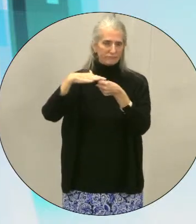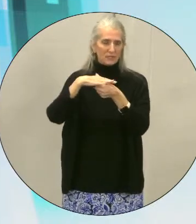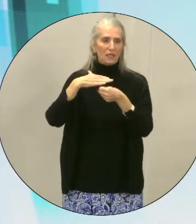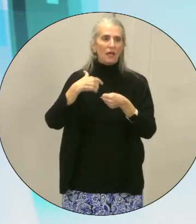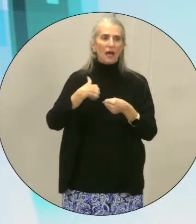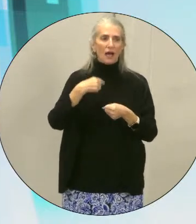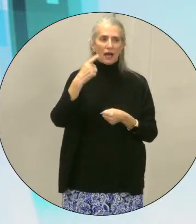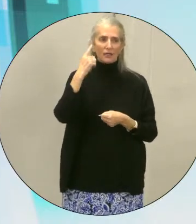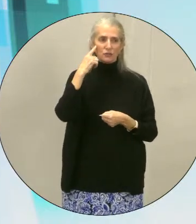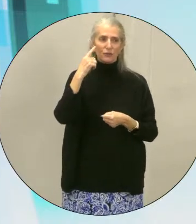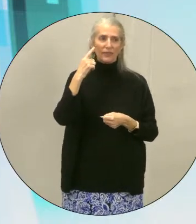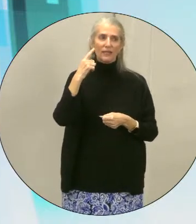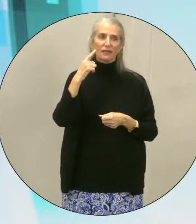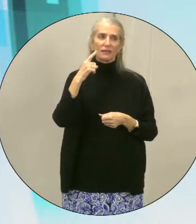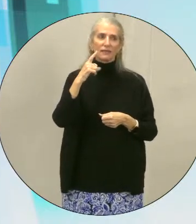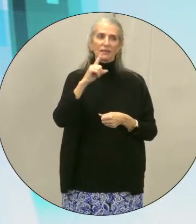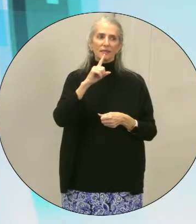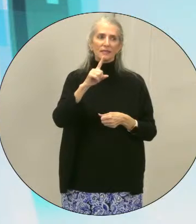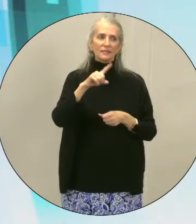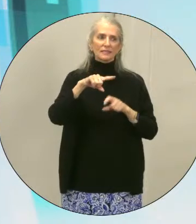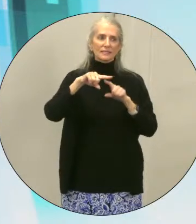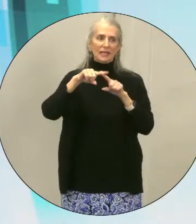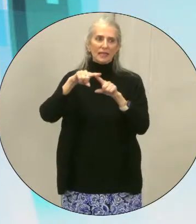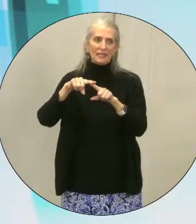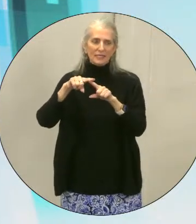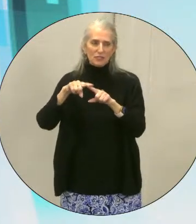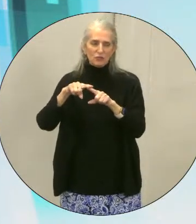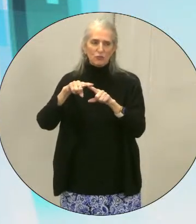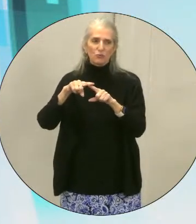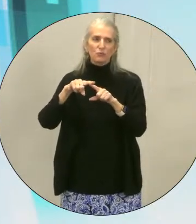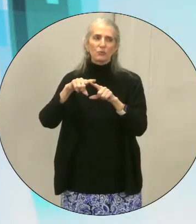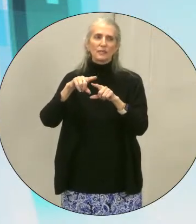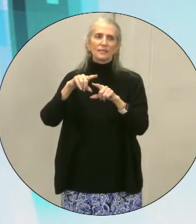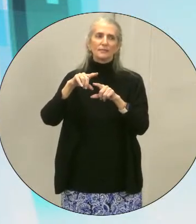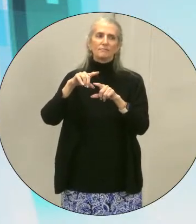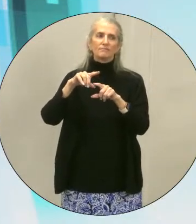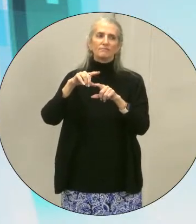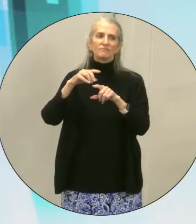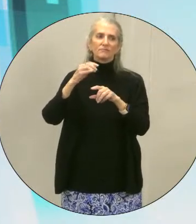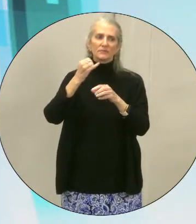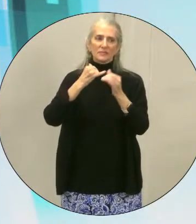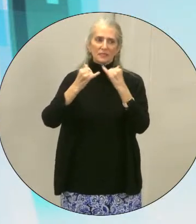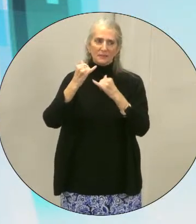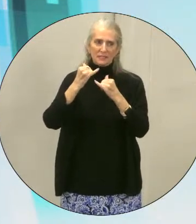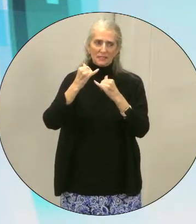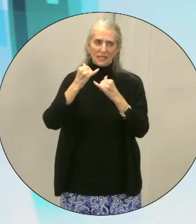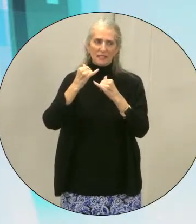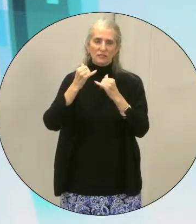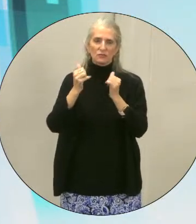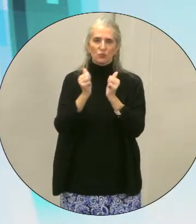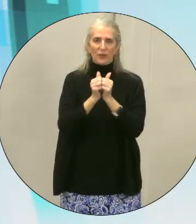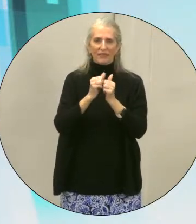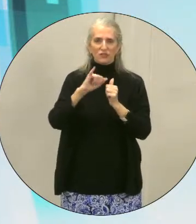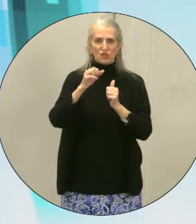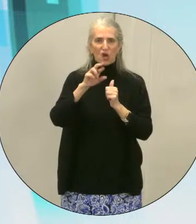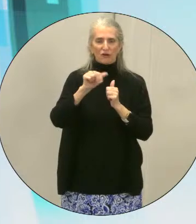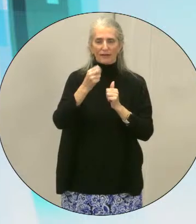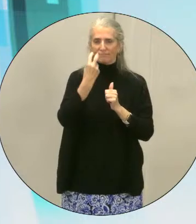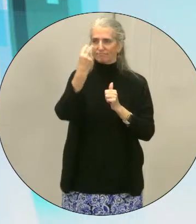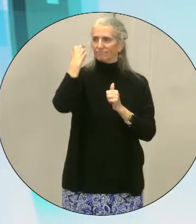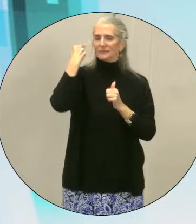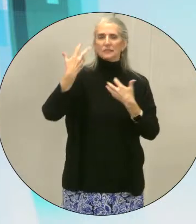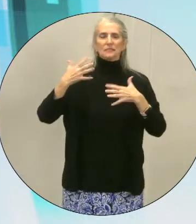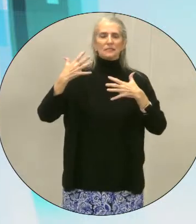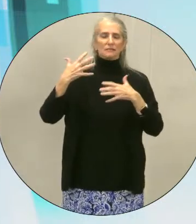Schuldiner is also leaning into the mistakes we made with Jara. I would love to see us